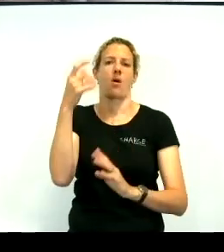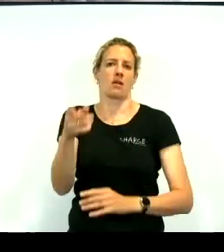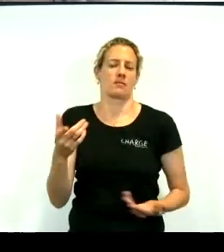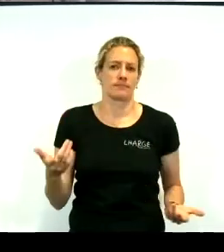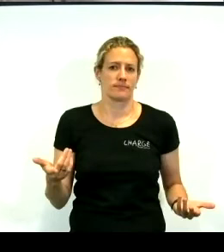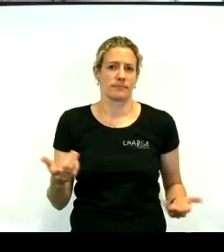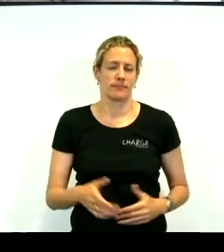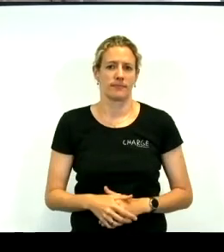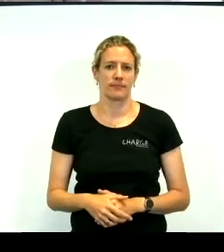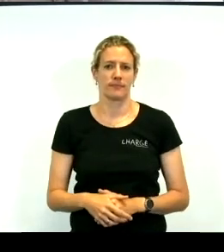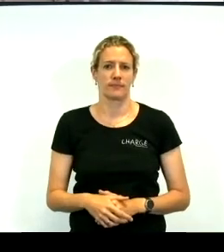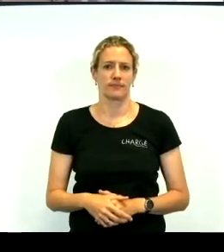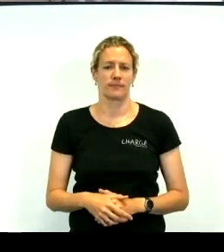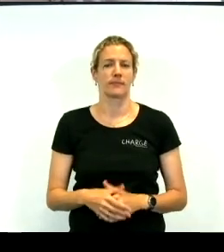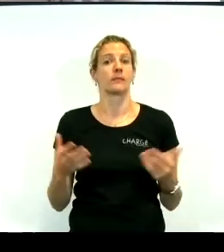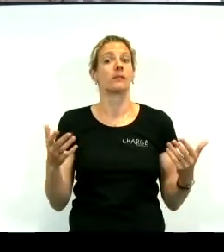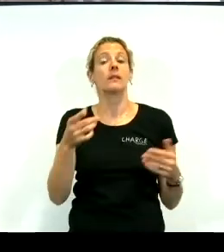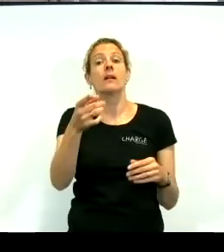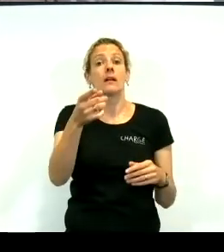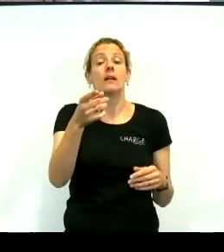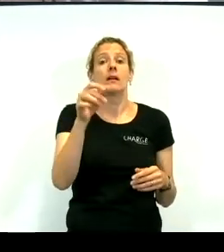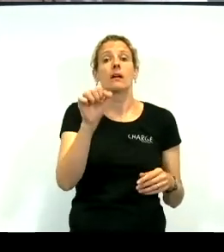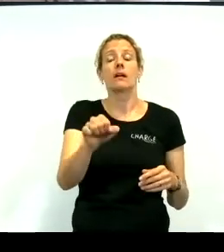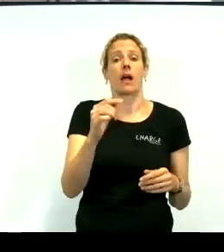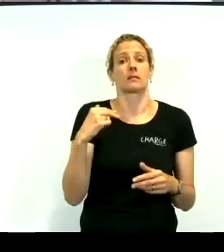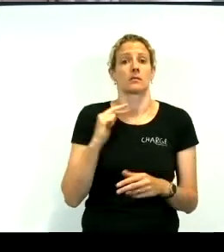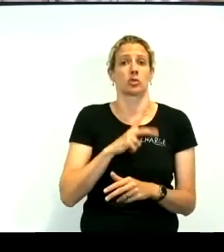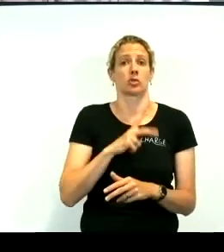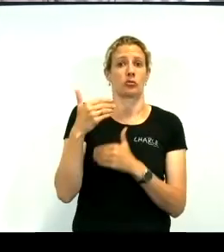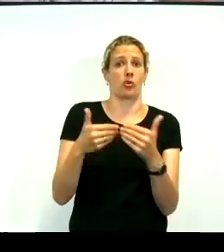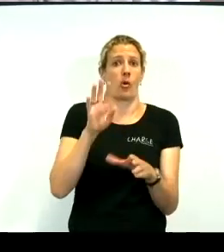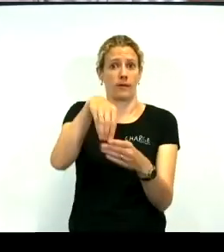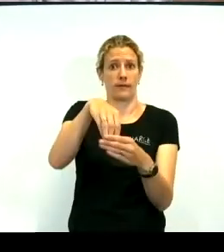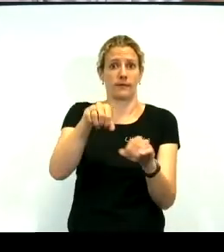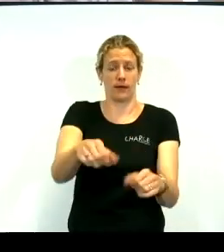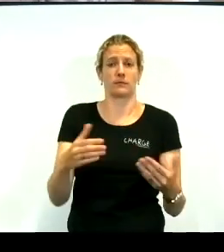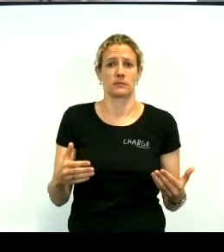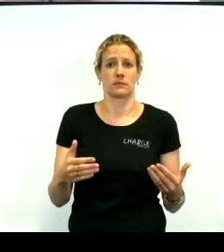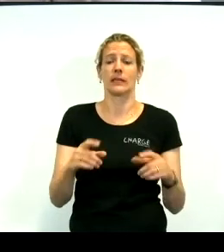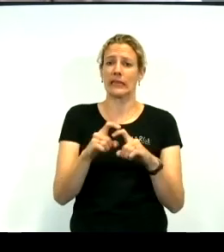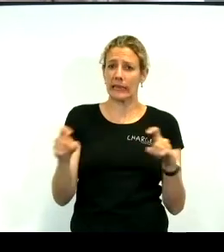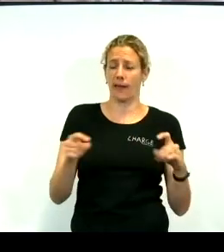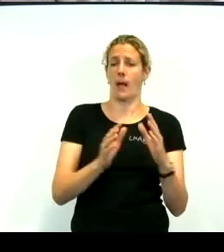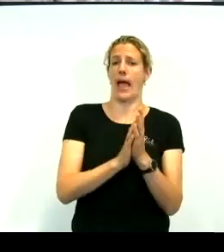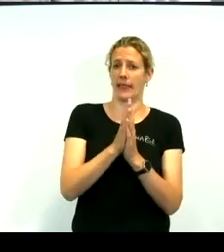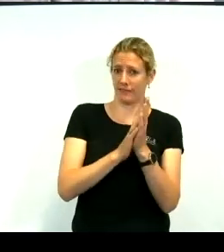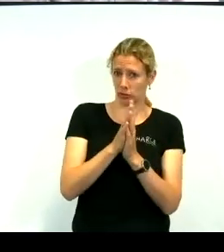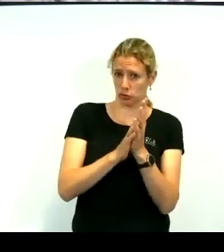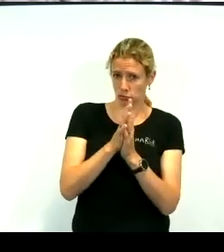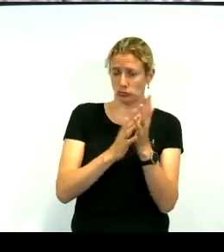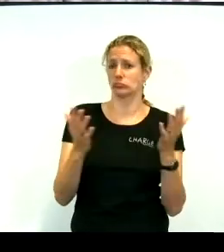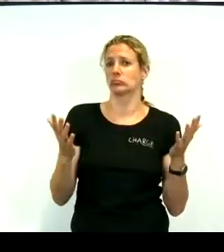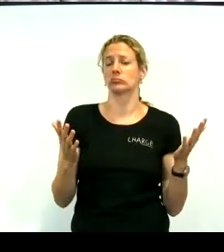Well, you can build that into a social story. So yeah, the hand washing, you could put a sequence in for that, but you could